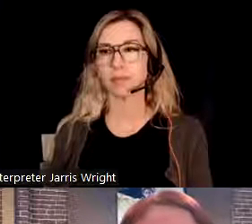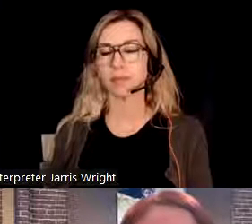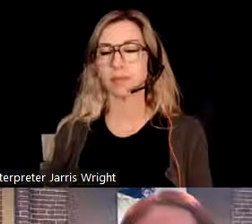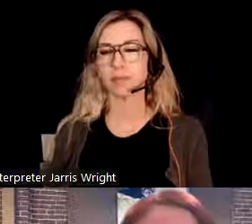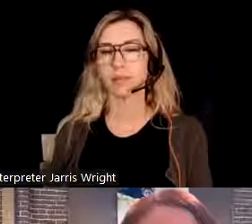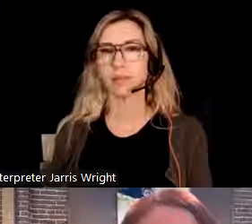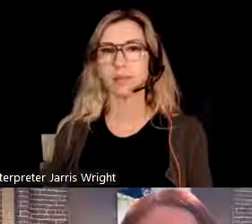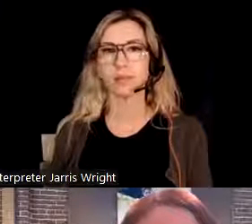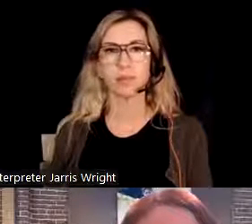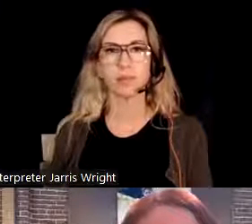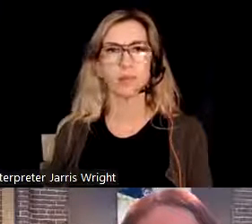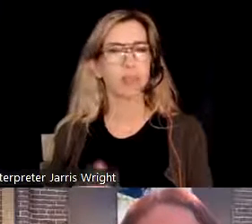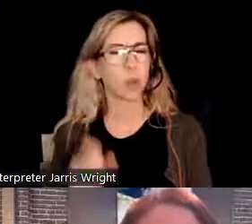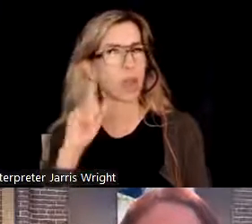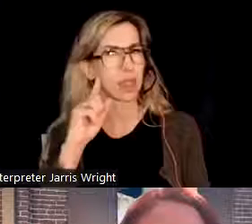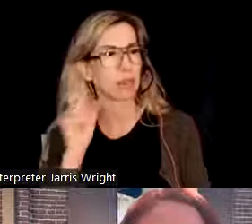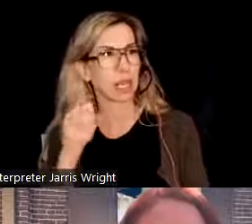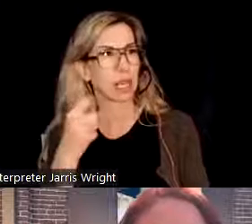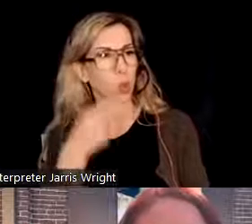I believe we can hear you now.